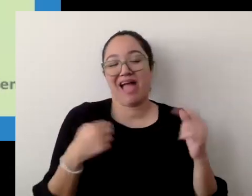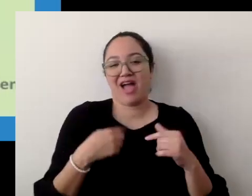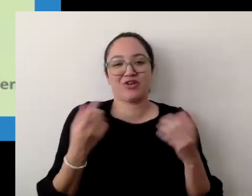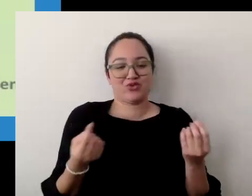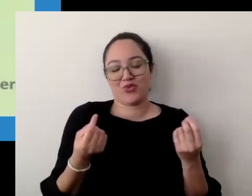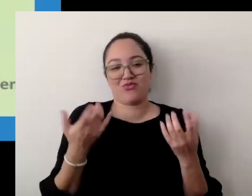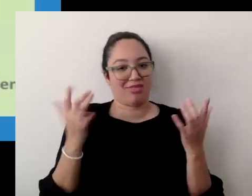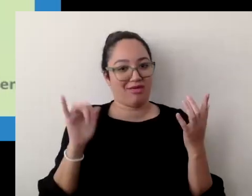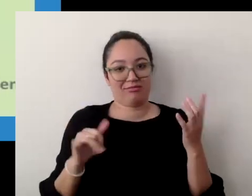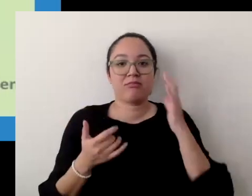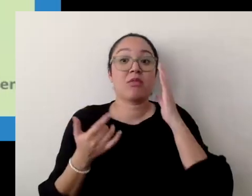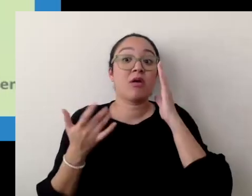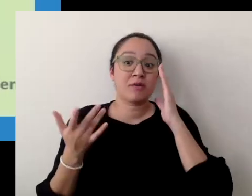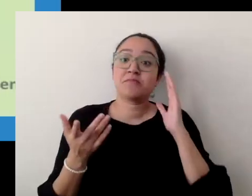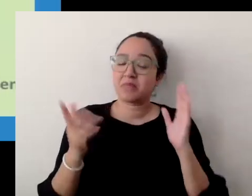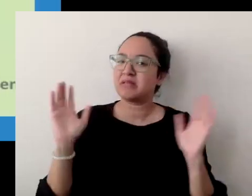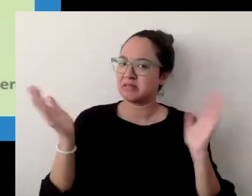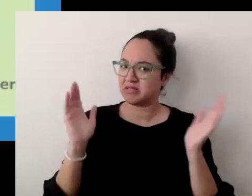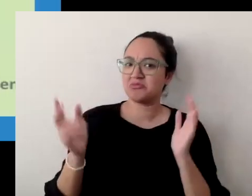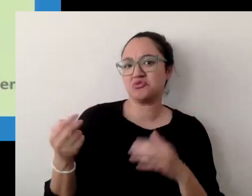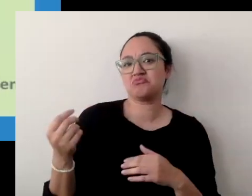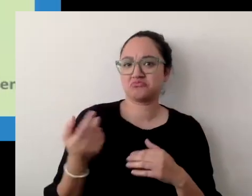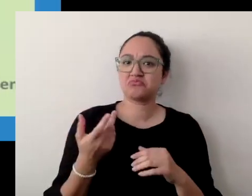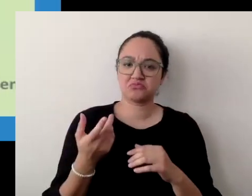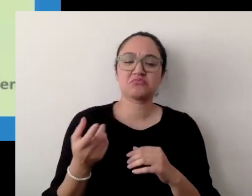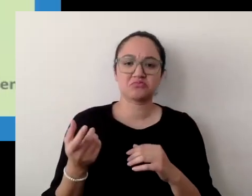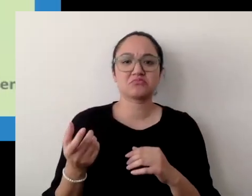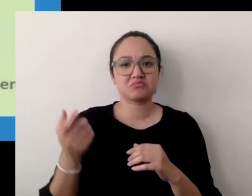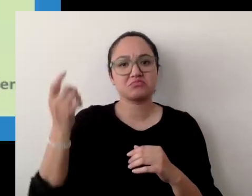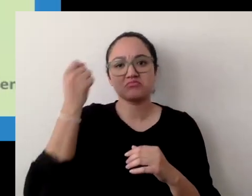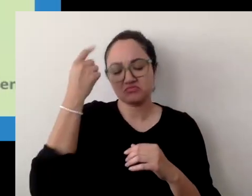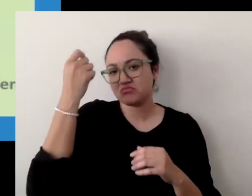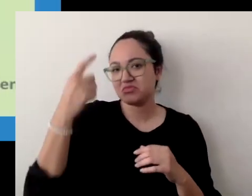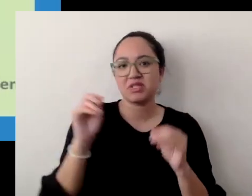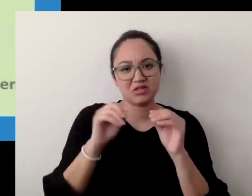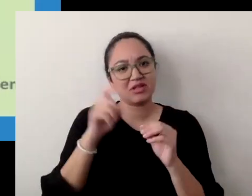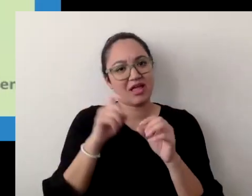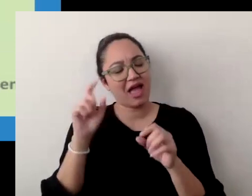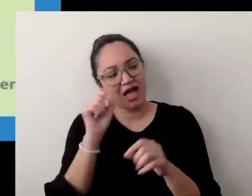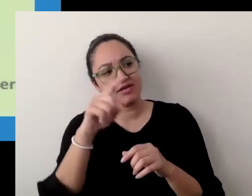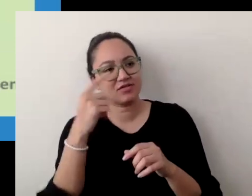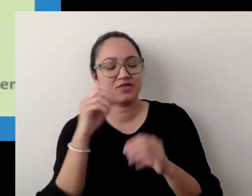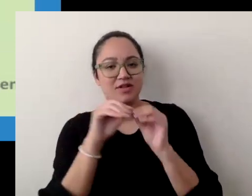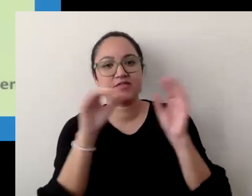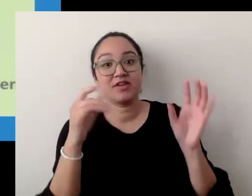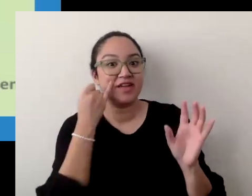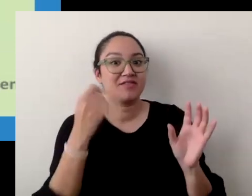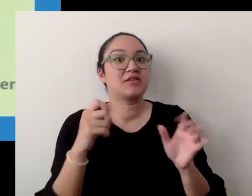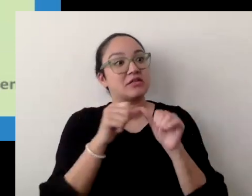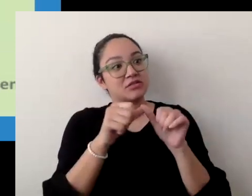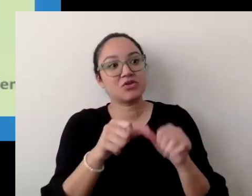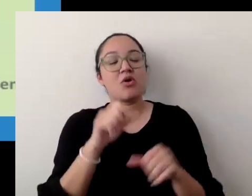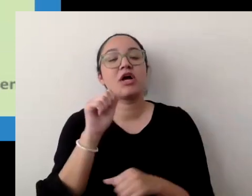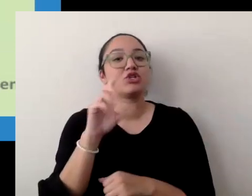And that seems to me very reasonable, Mateo, right? Is to get clarification if they just keep saying